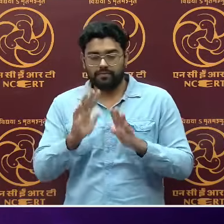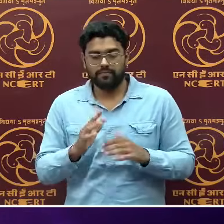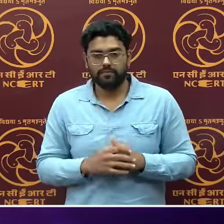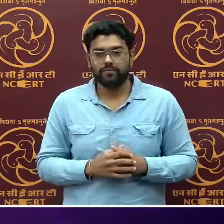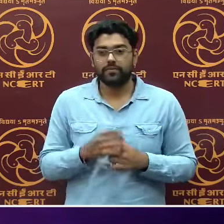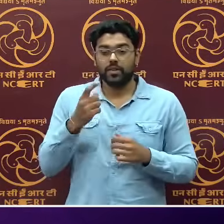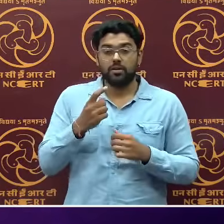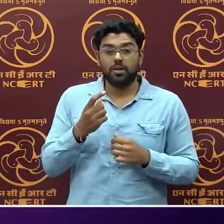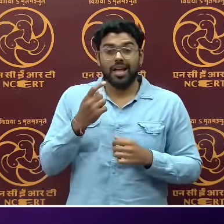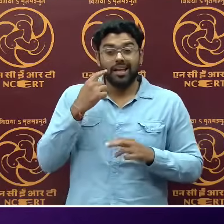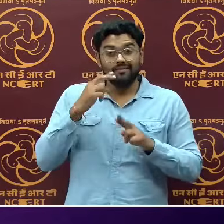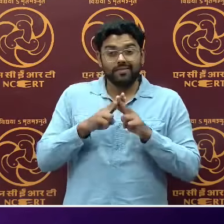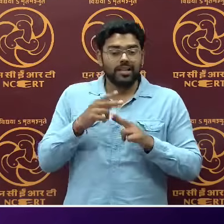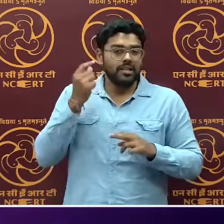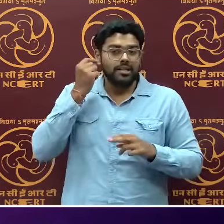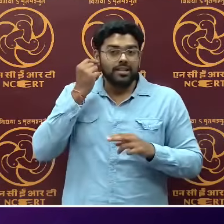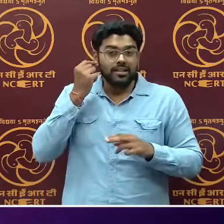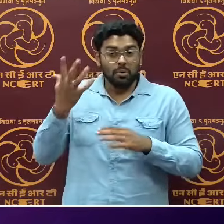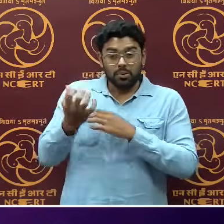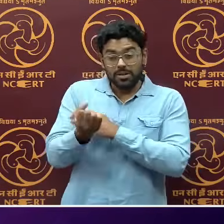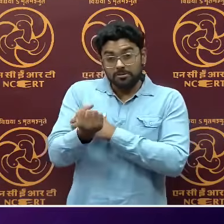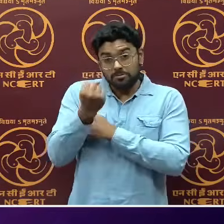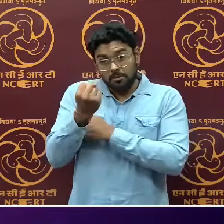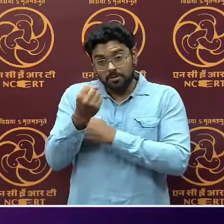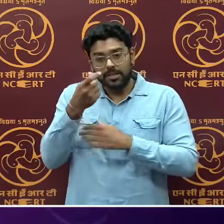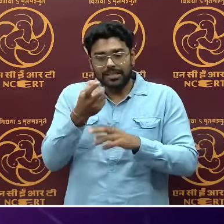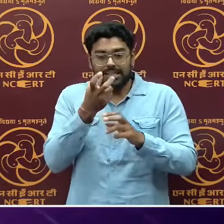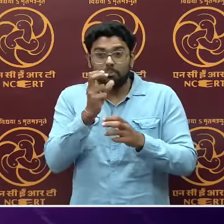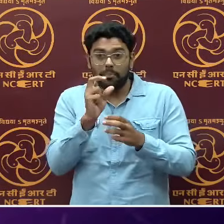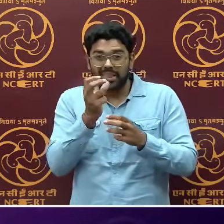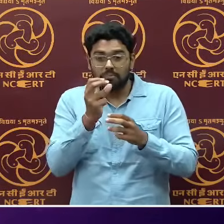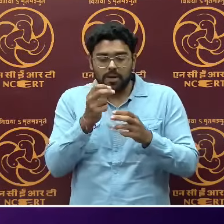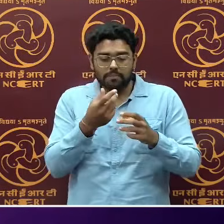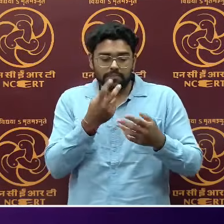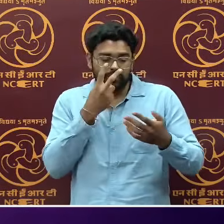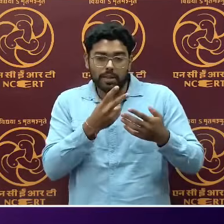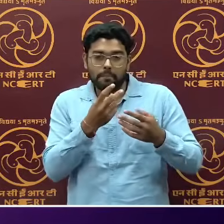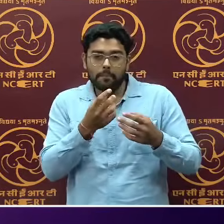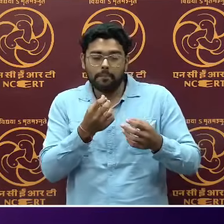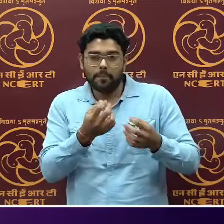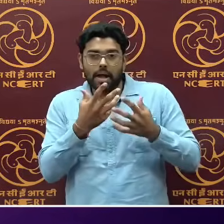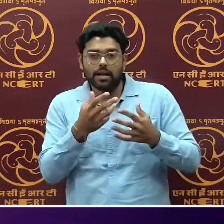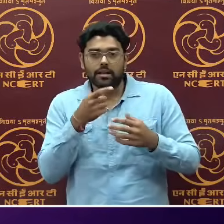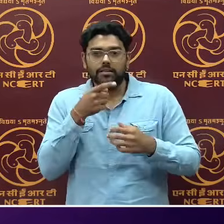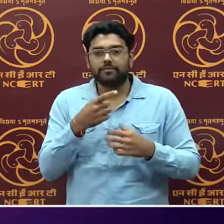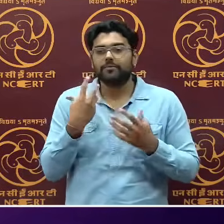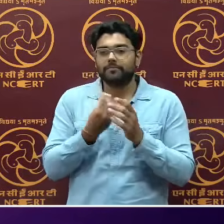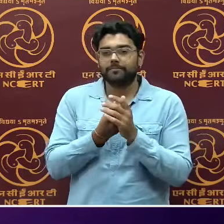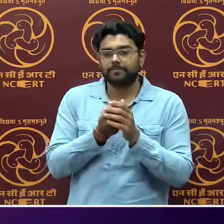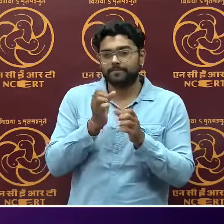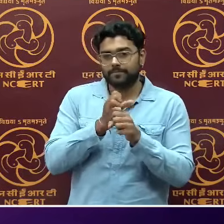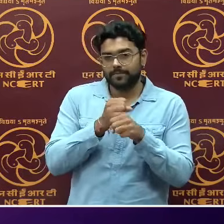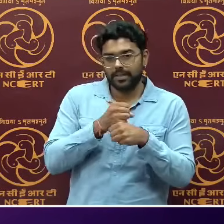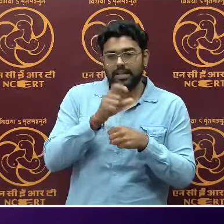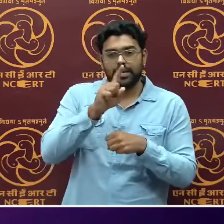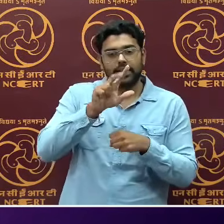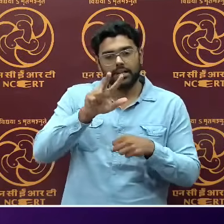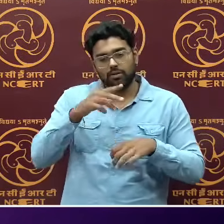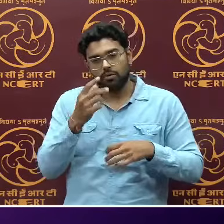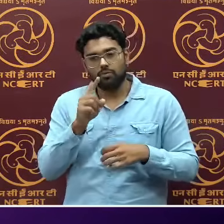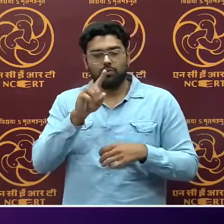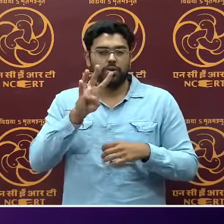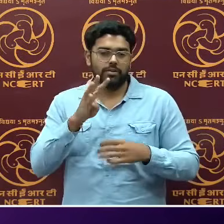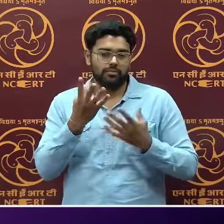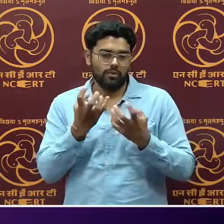be more strong to hold up to those stones. That's why we make the diamond jewelry of 18 or 14